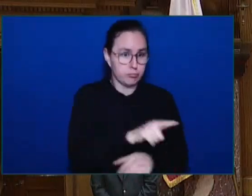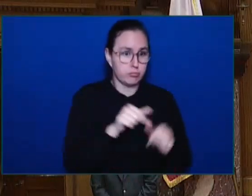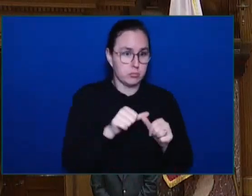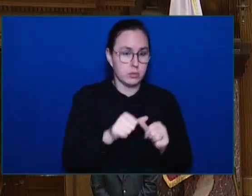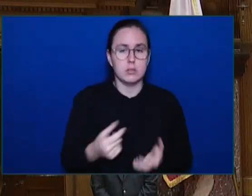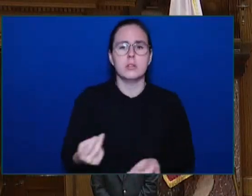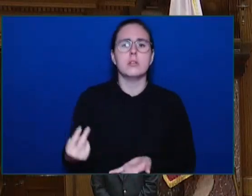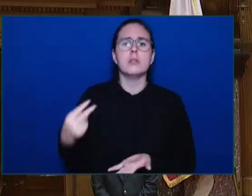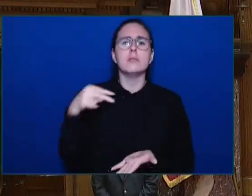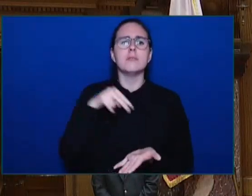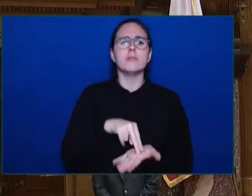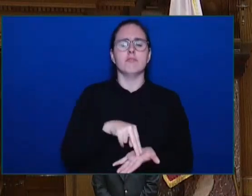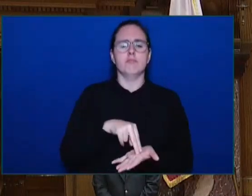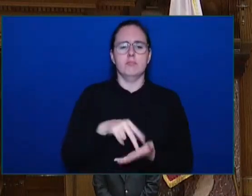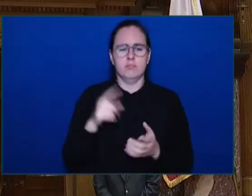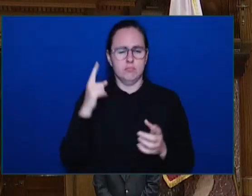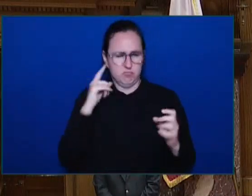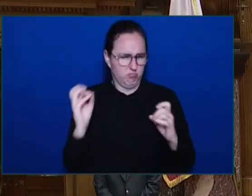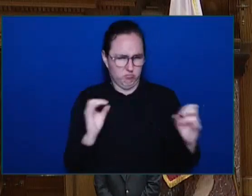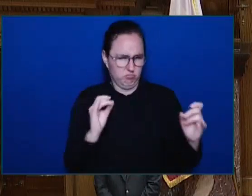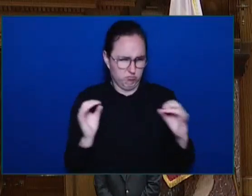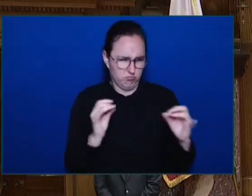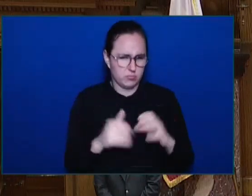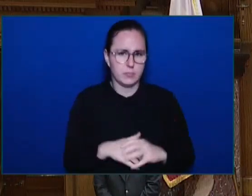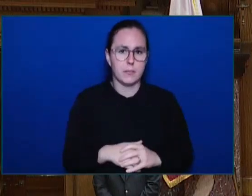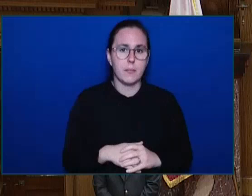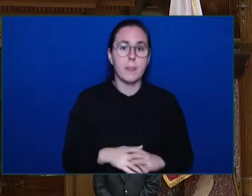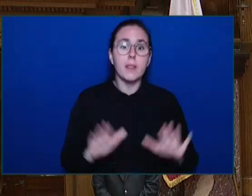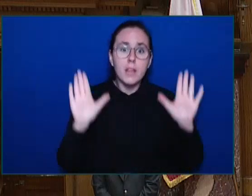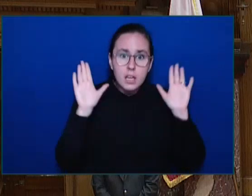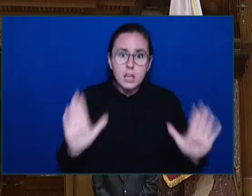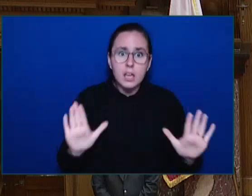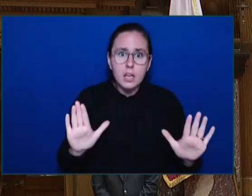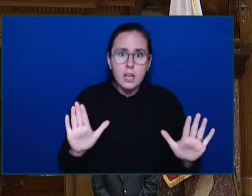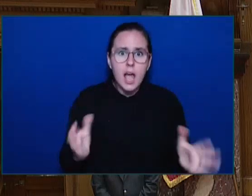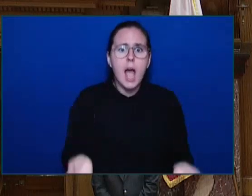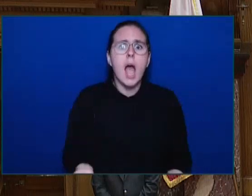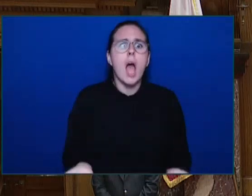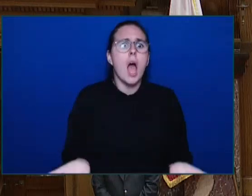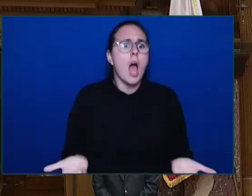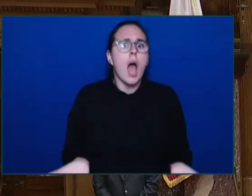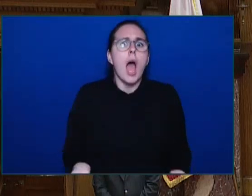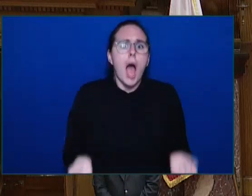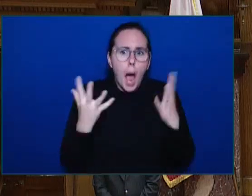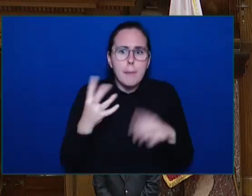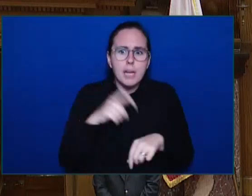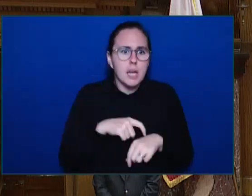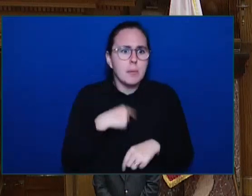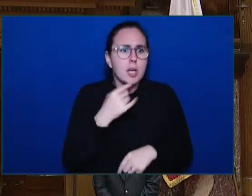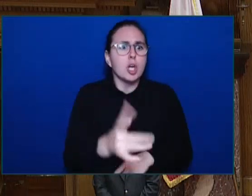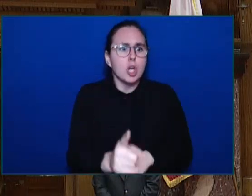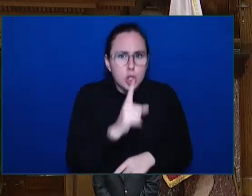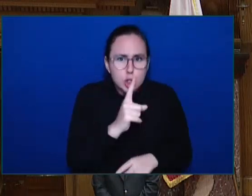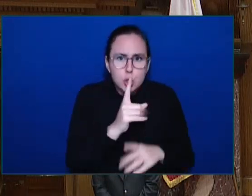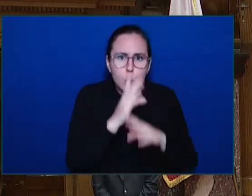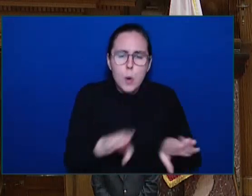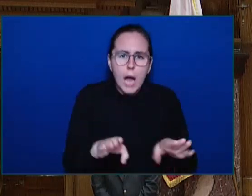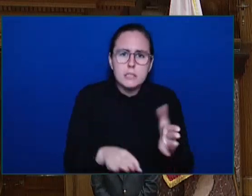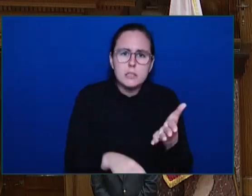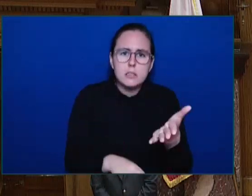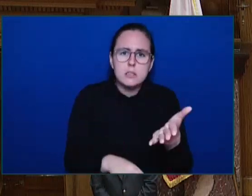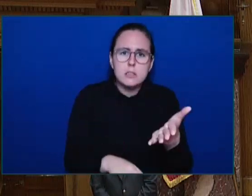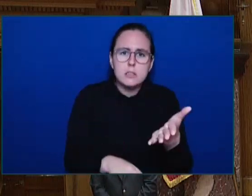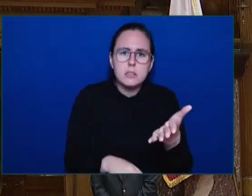How many times the chair has to ask to be quiet? Members, please. It's almost over. Premier